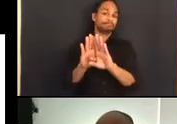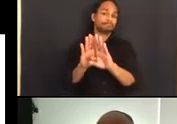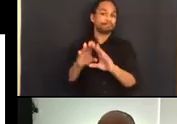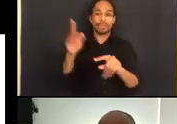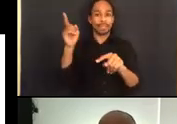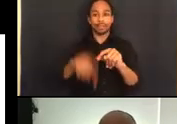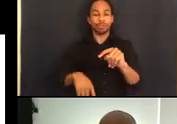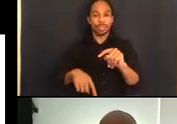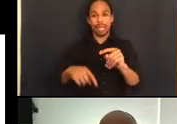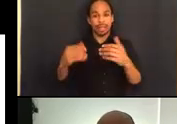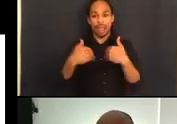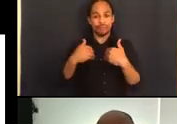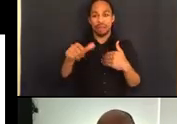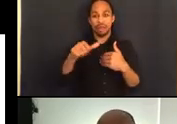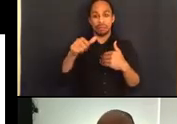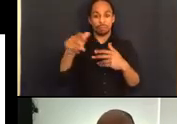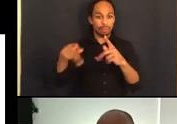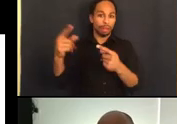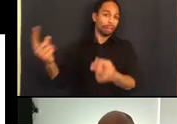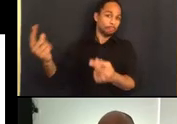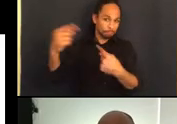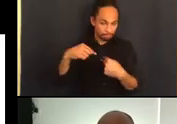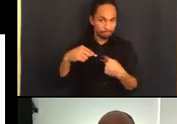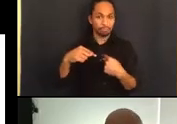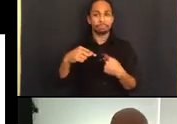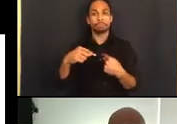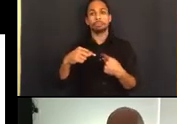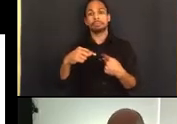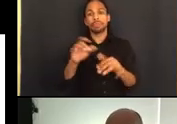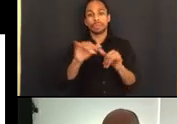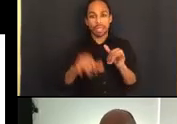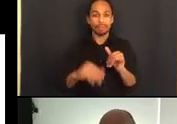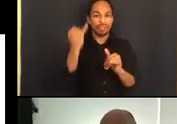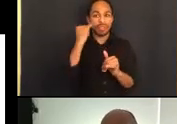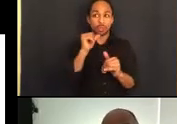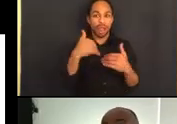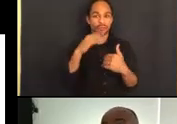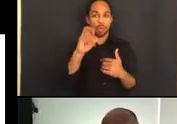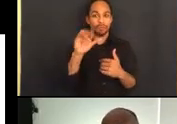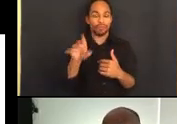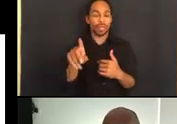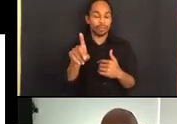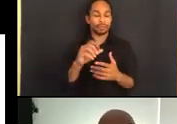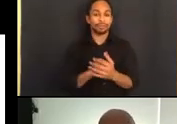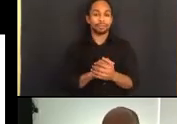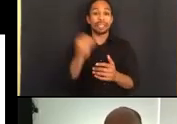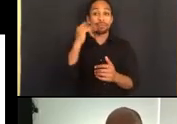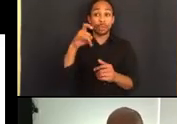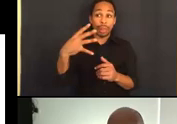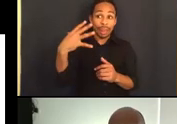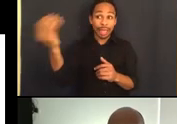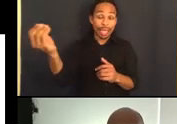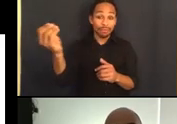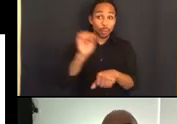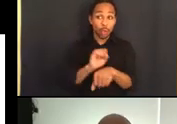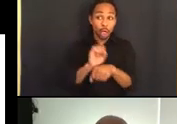the virus, and some are now not allowing the residents to leave, or they're basically telling them if you do need to leave to go work, sorry, you